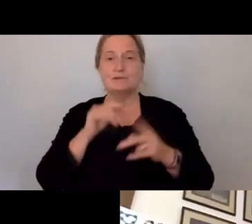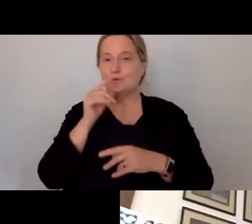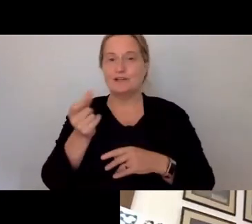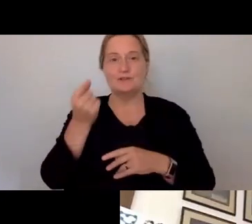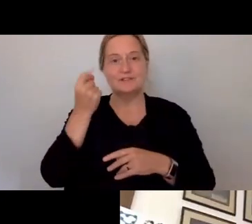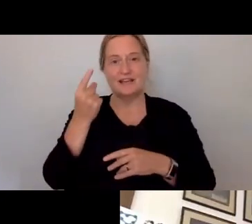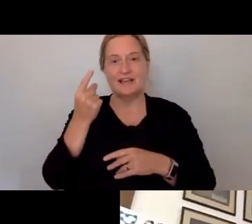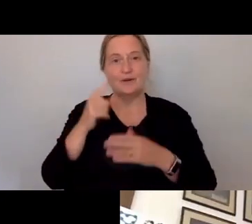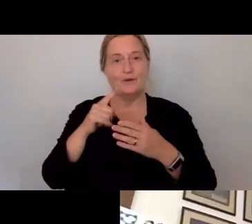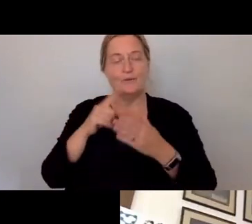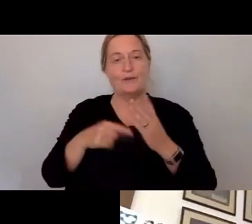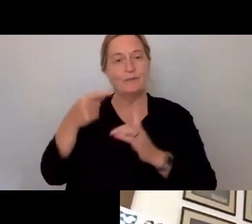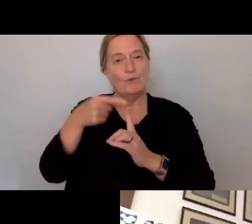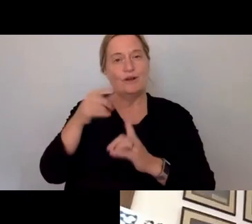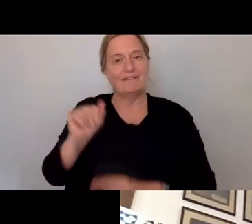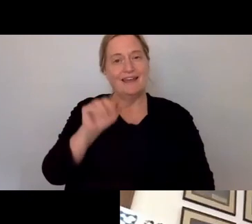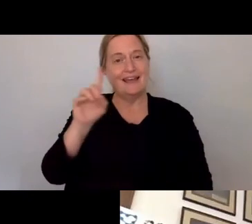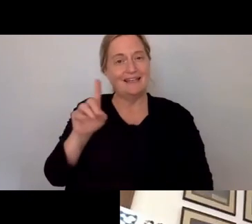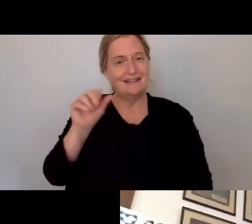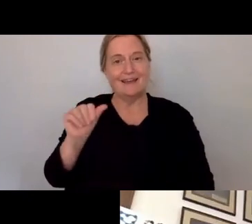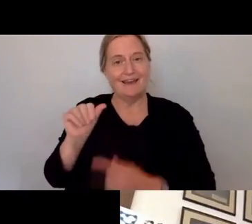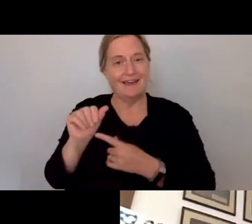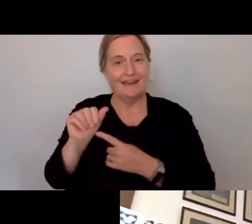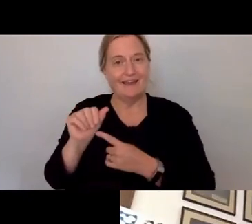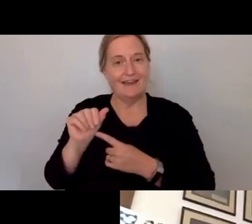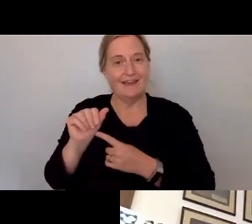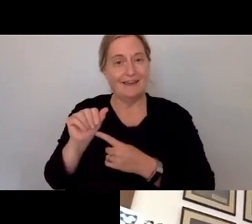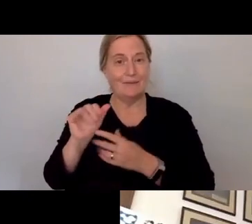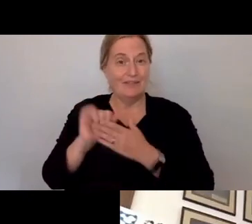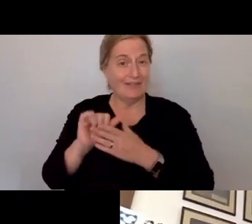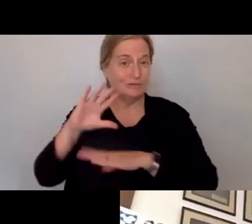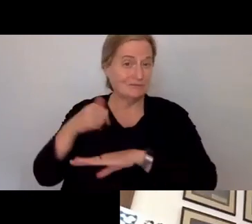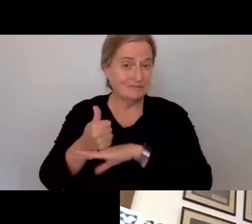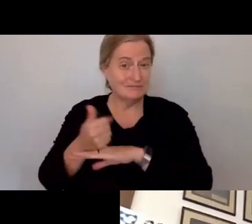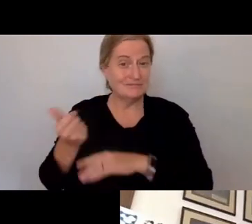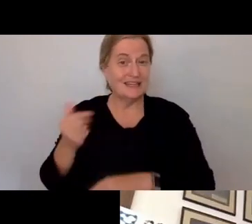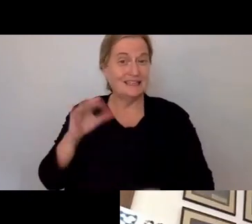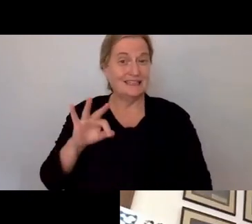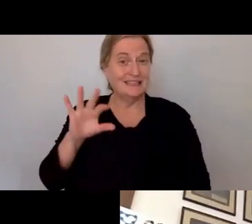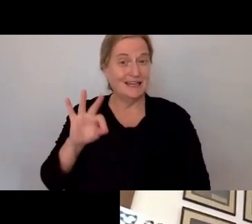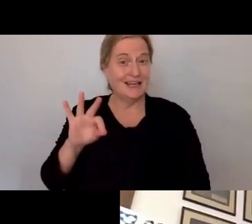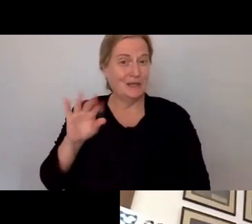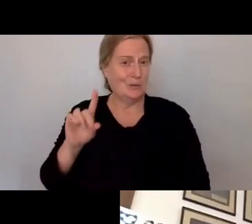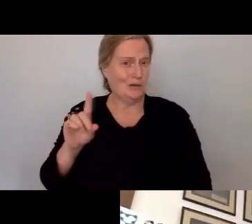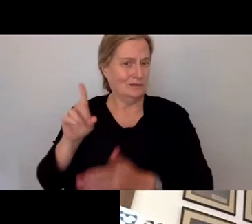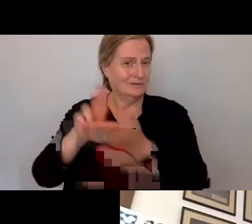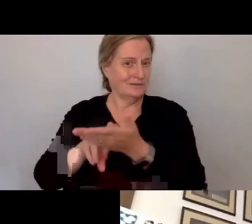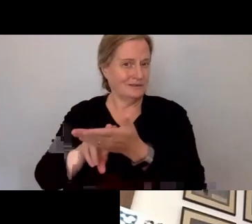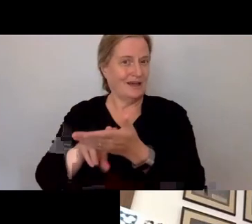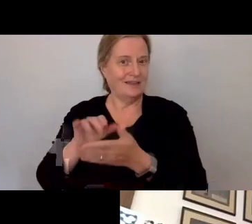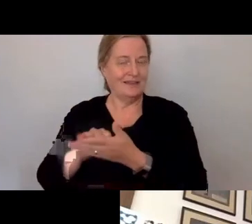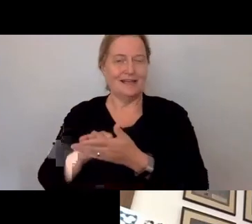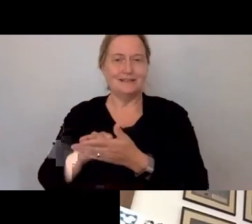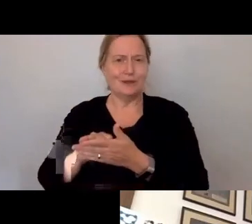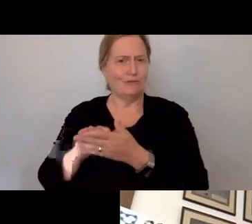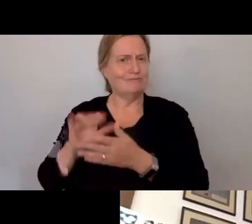And Harkin's bill, which is law, has been law since 89, right? 1991, I think it was it signed. Justin Dart, anyway,